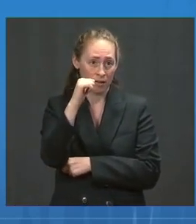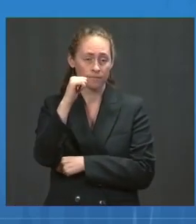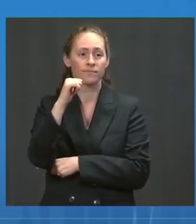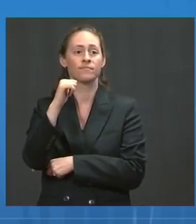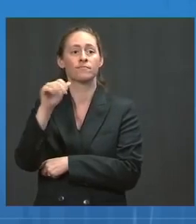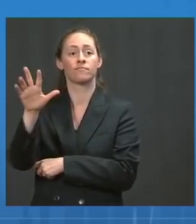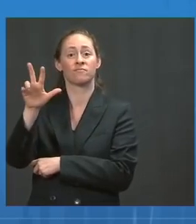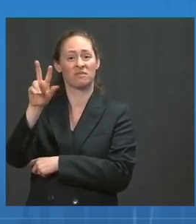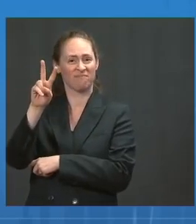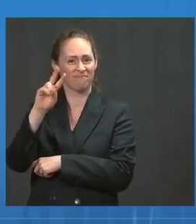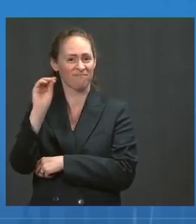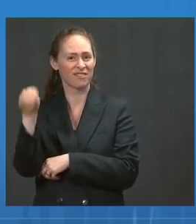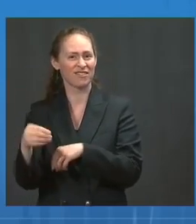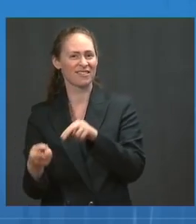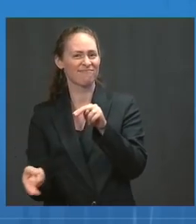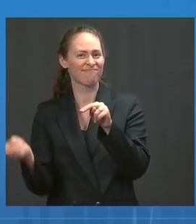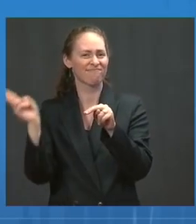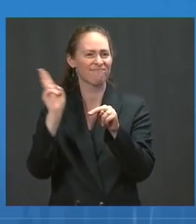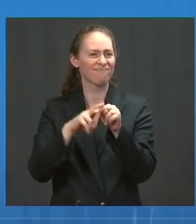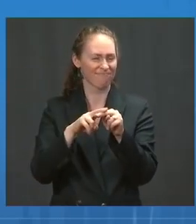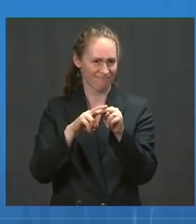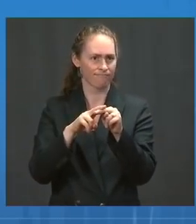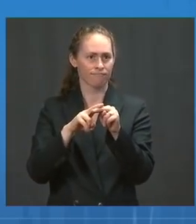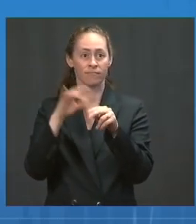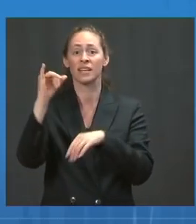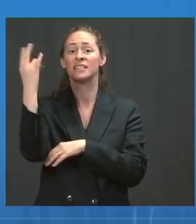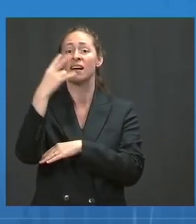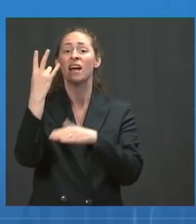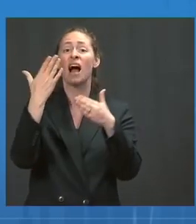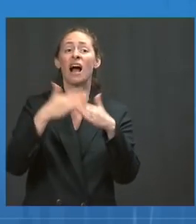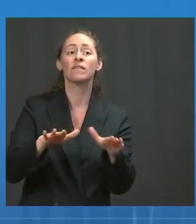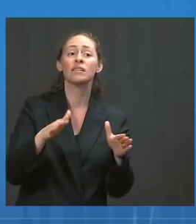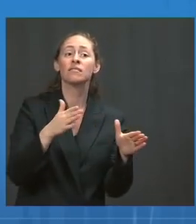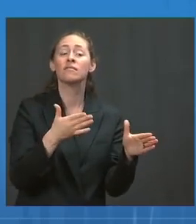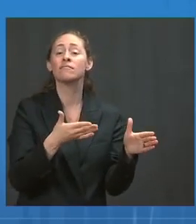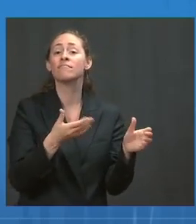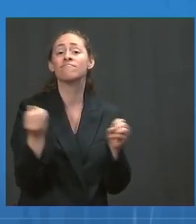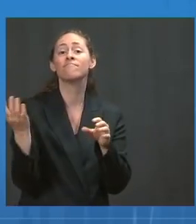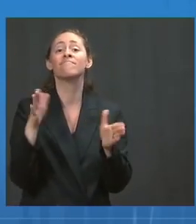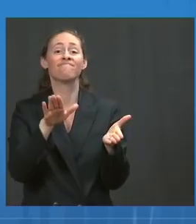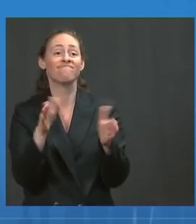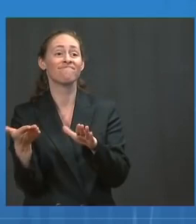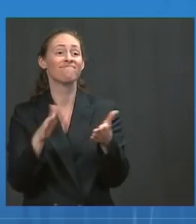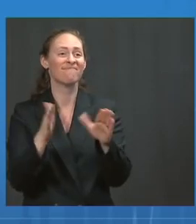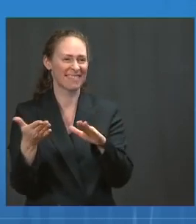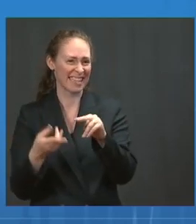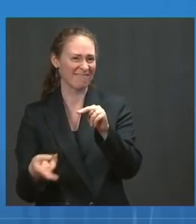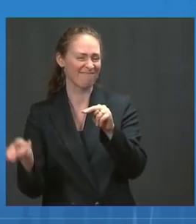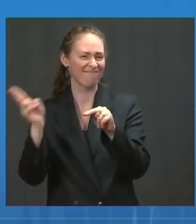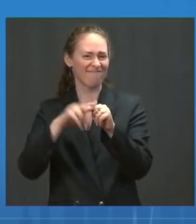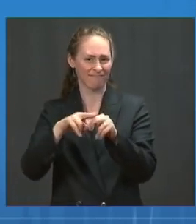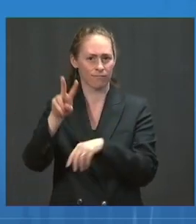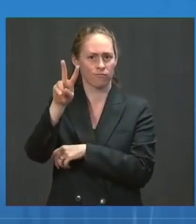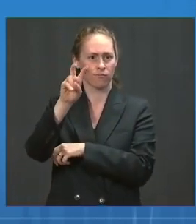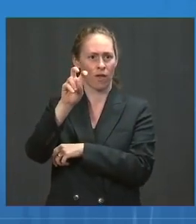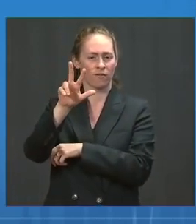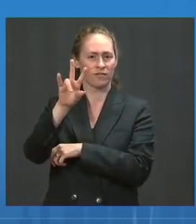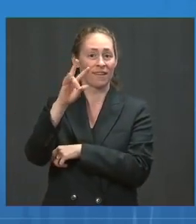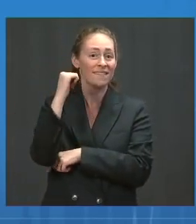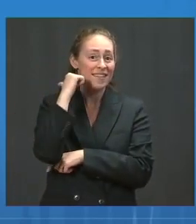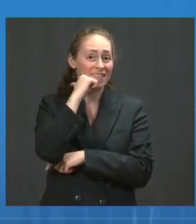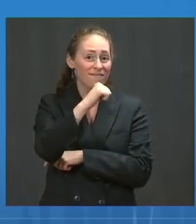period. And the 7-day average of daily deaths has also increased to 237 per day, an increase of